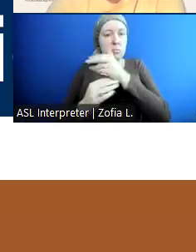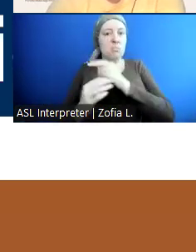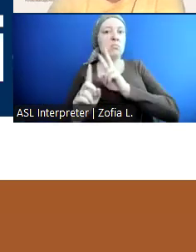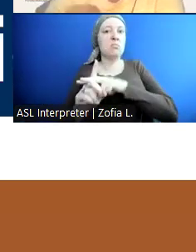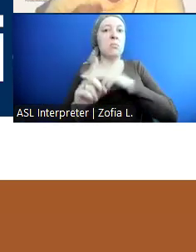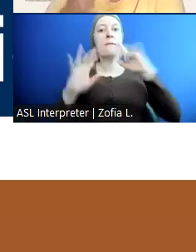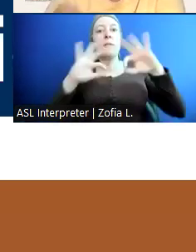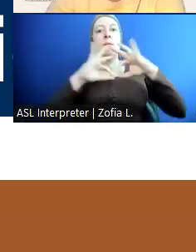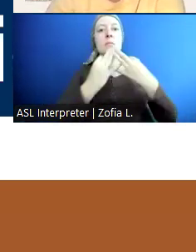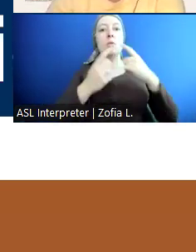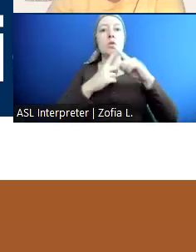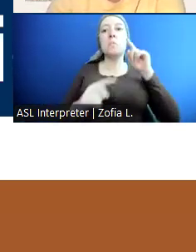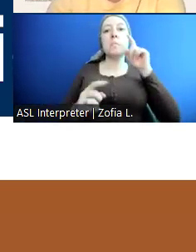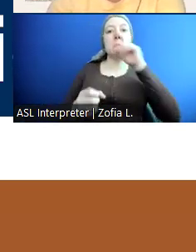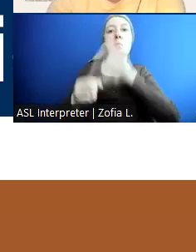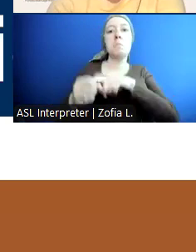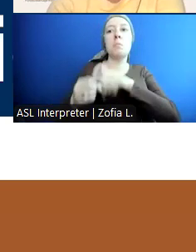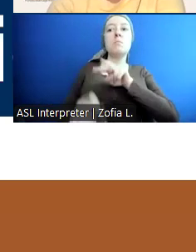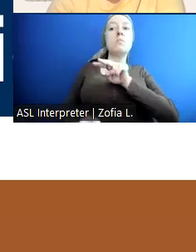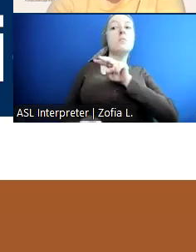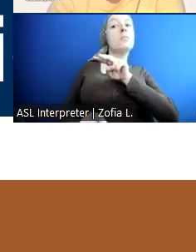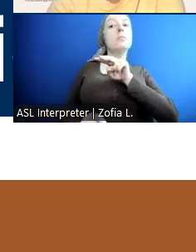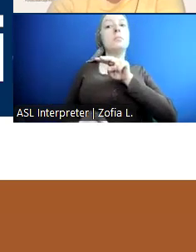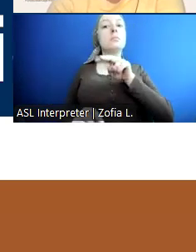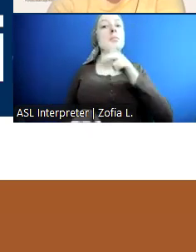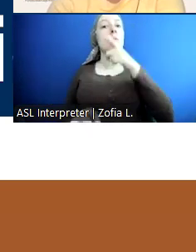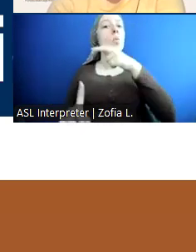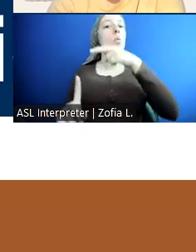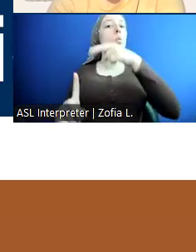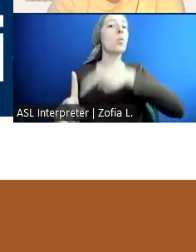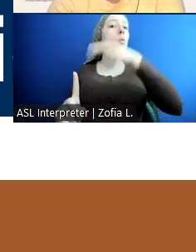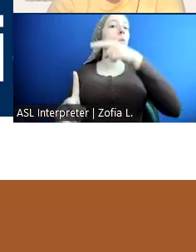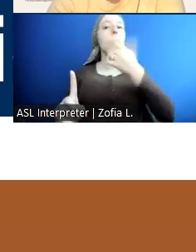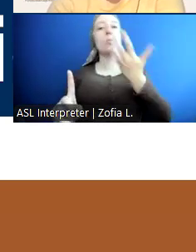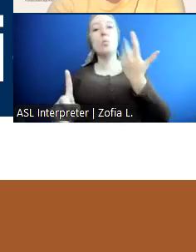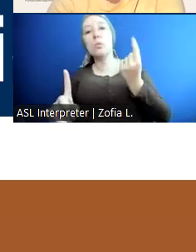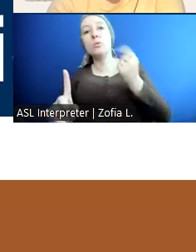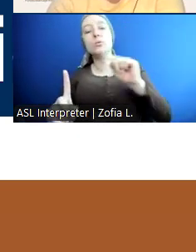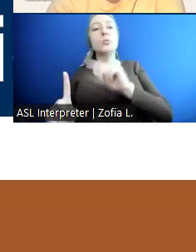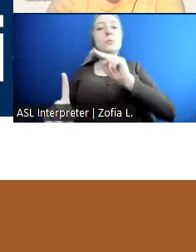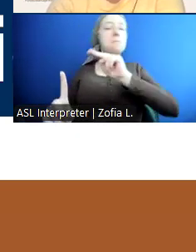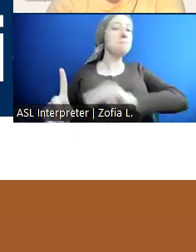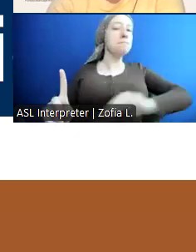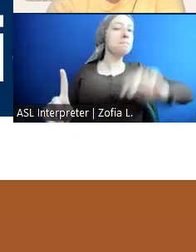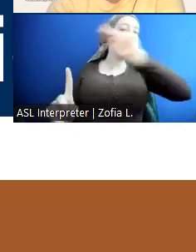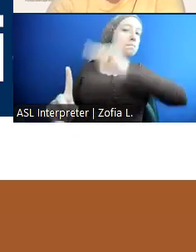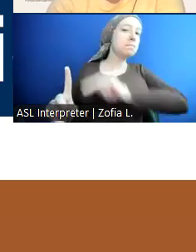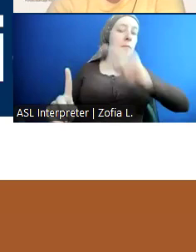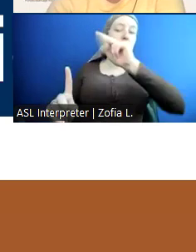their family to keep an eye on that person and to really give